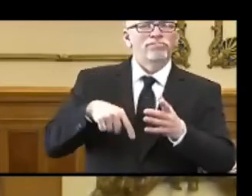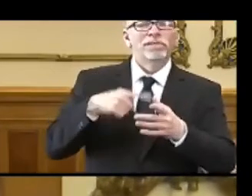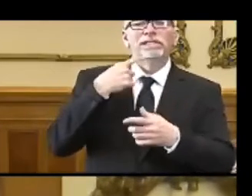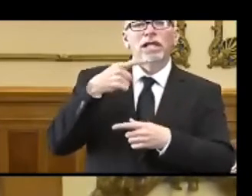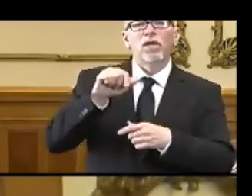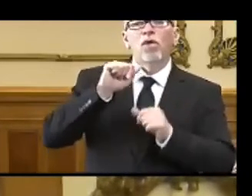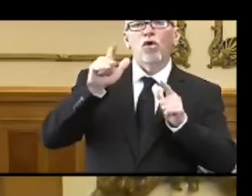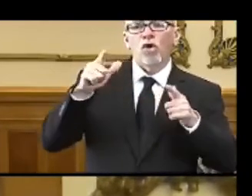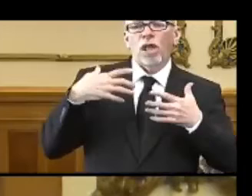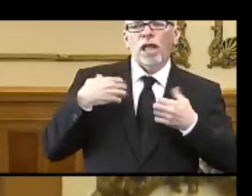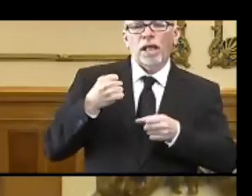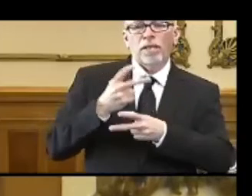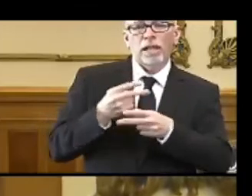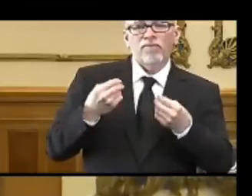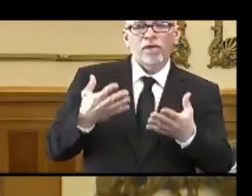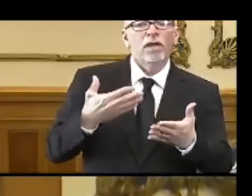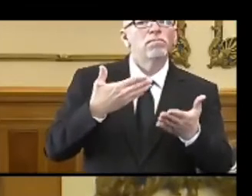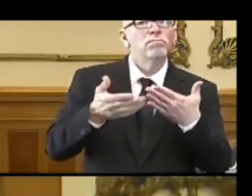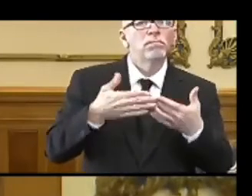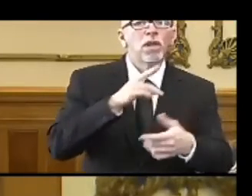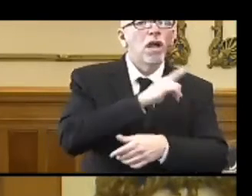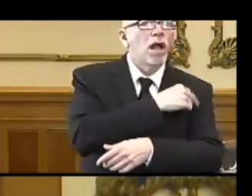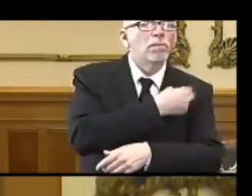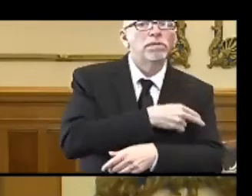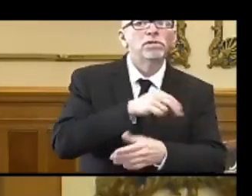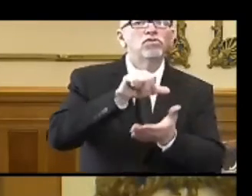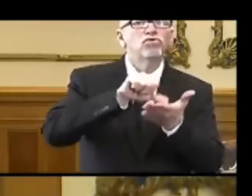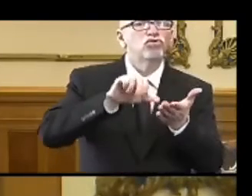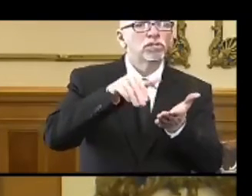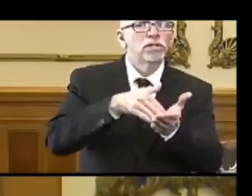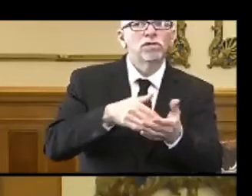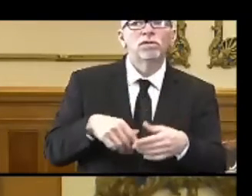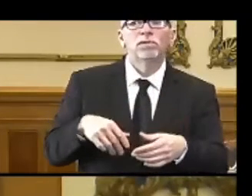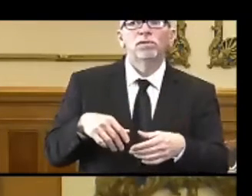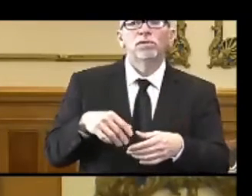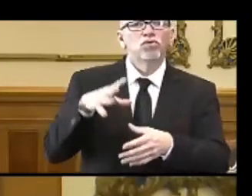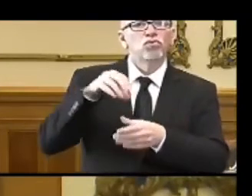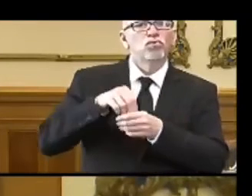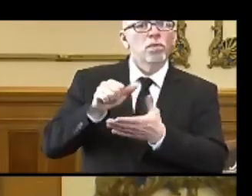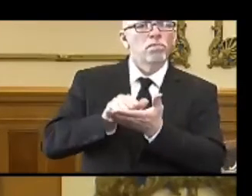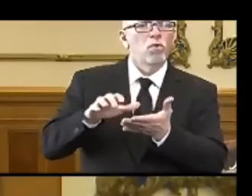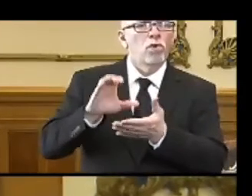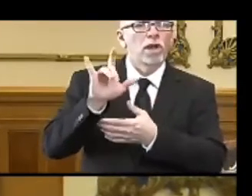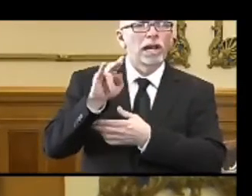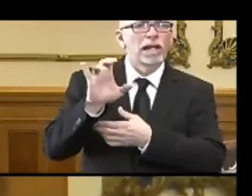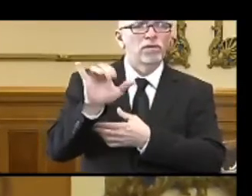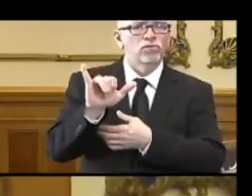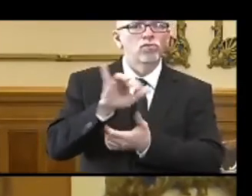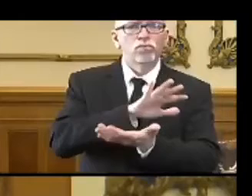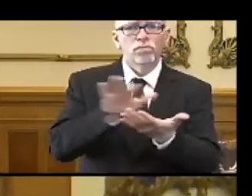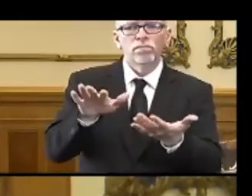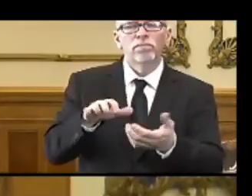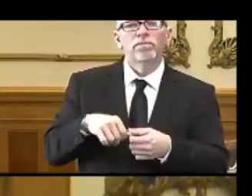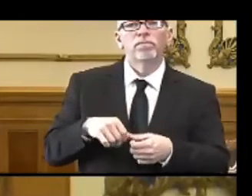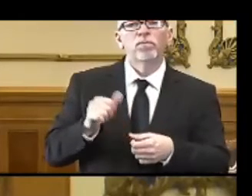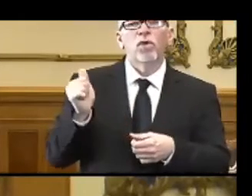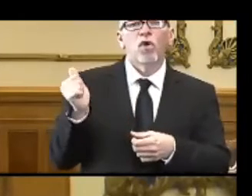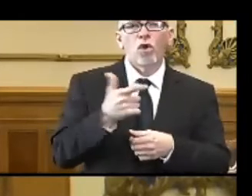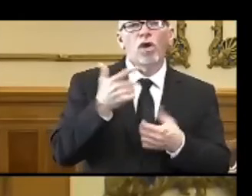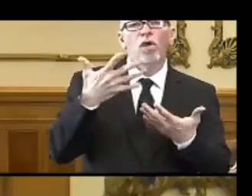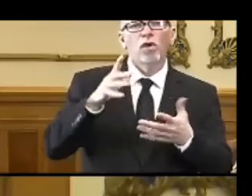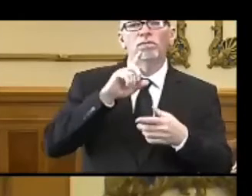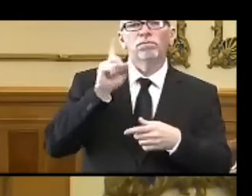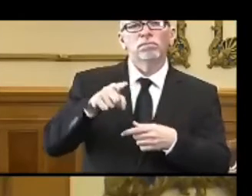all healthcare providers, whether they're hospitals or surgical centers, and including abortion clinics, have been directed